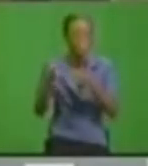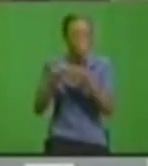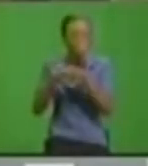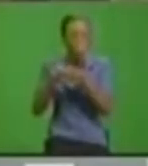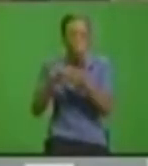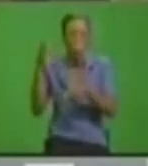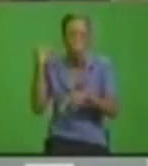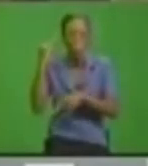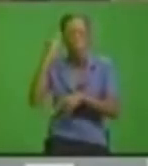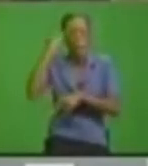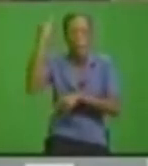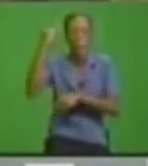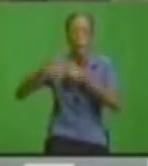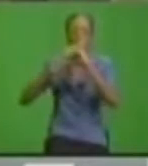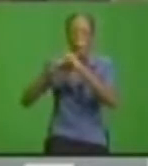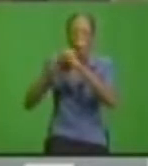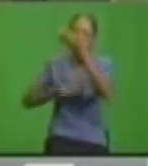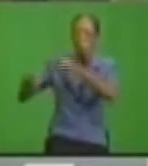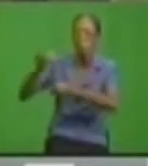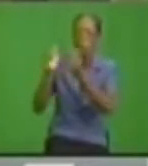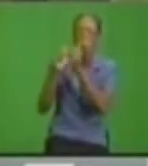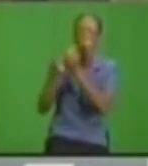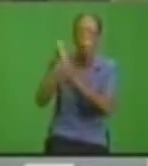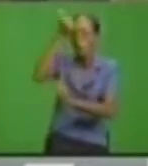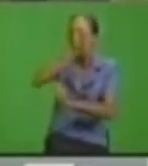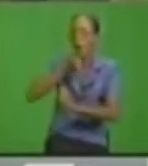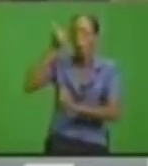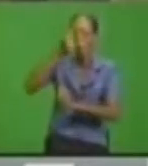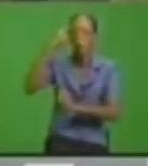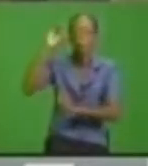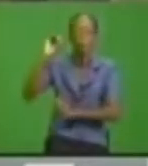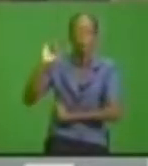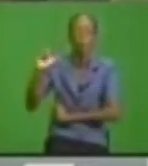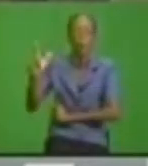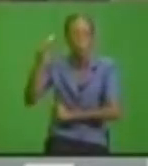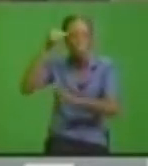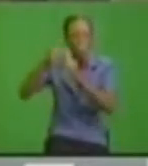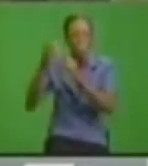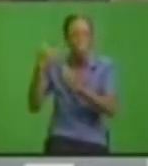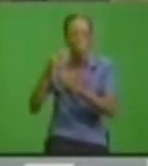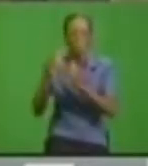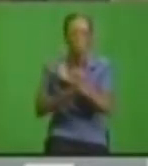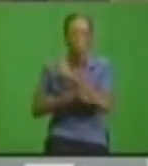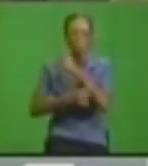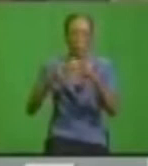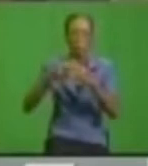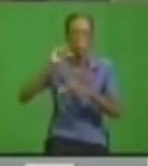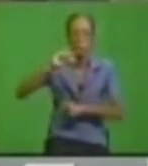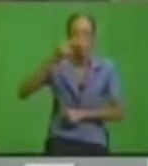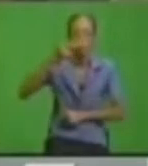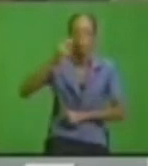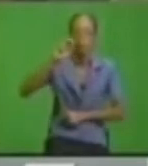Oil Initiative. And here I'm referring to his initial work with the Ghanaian authorities to assist that country